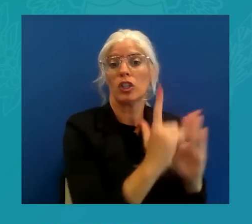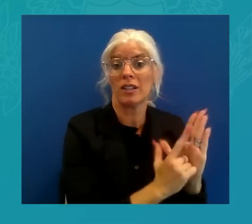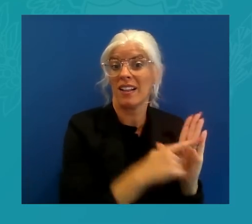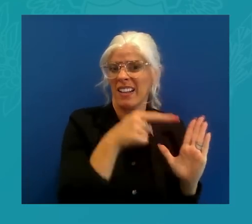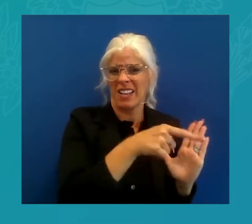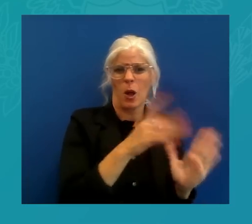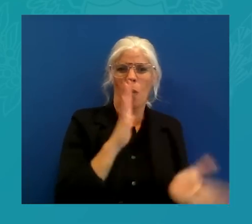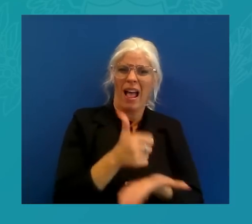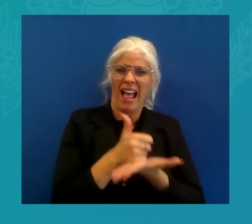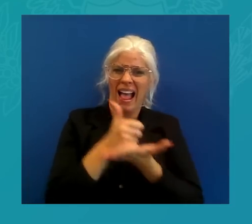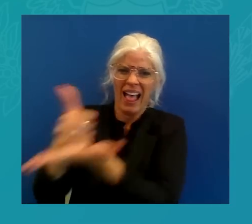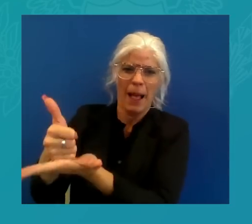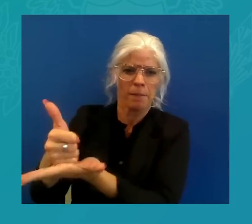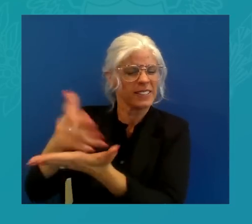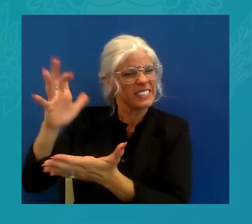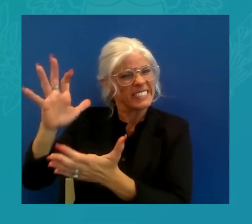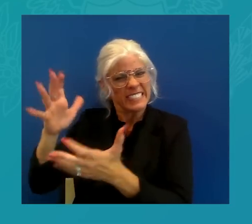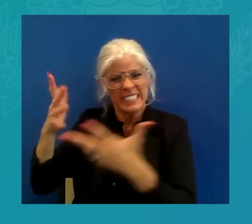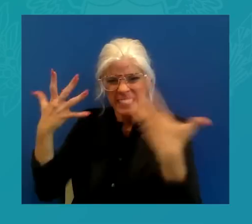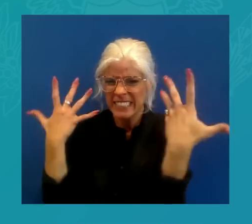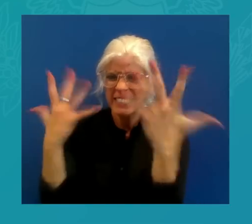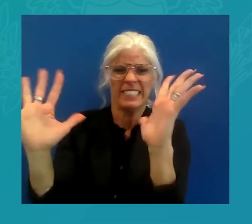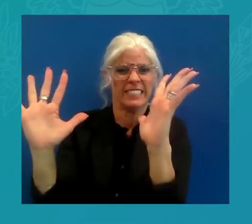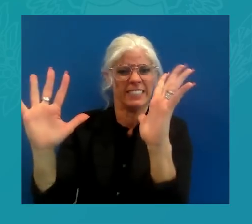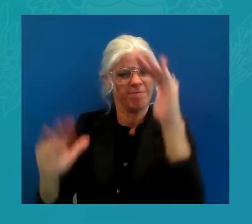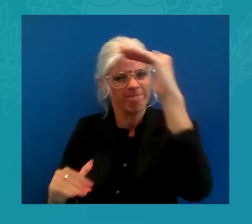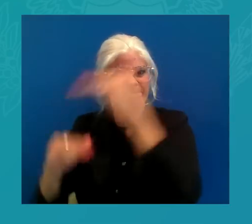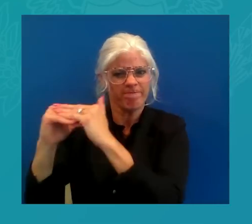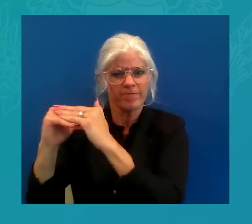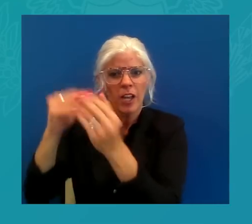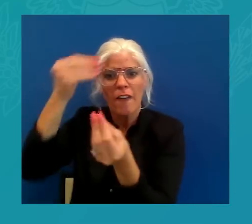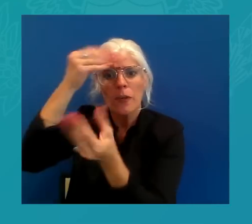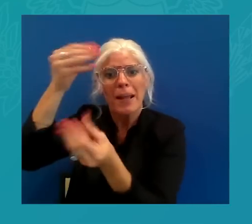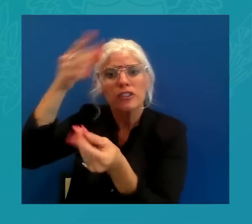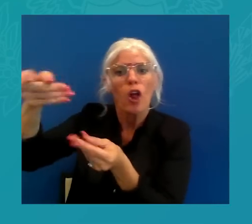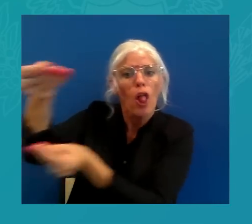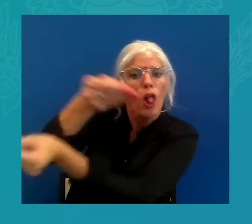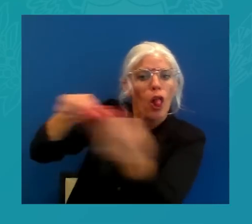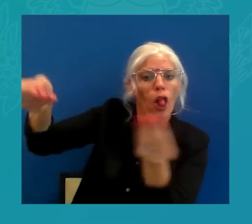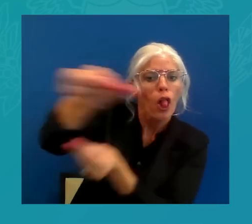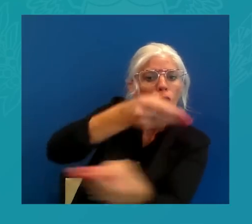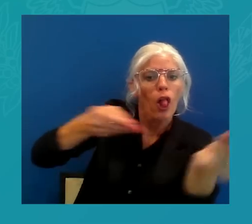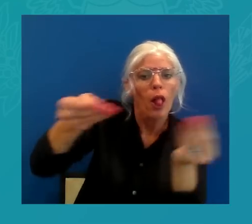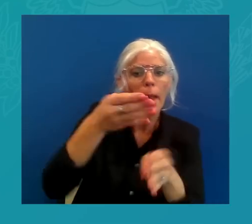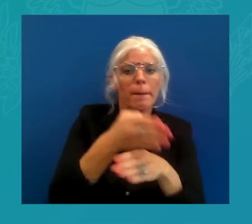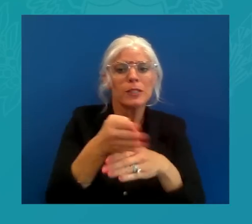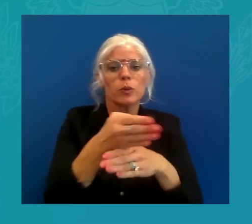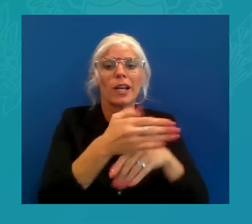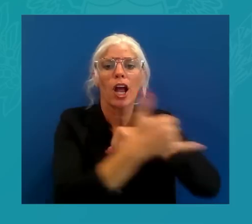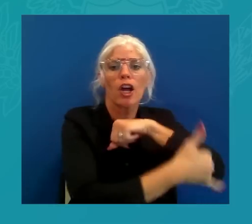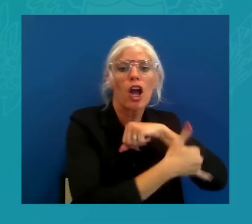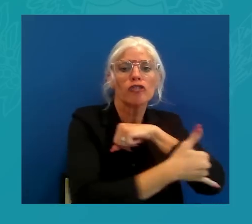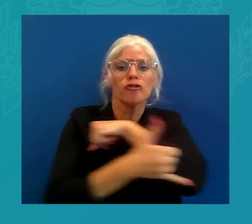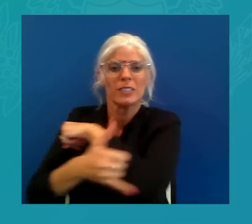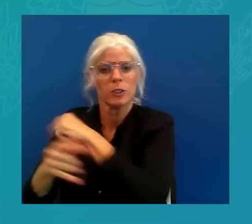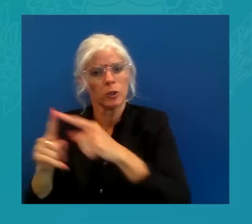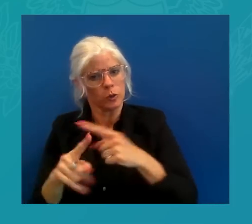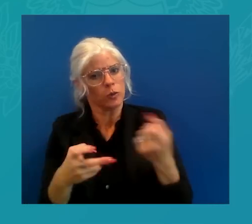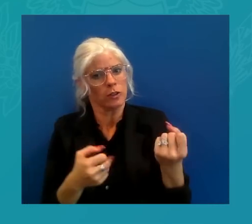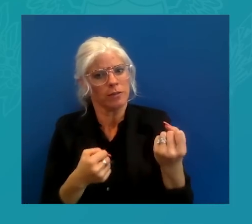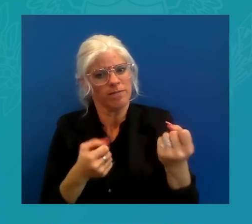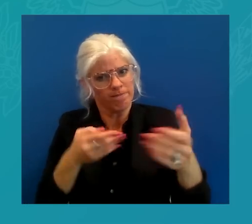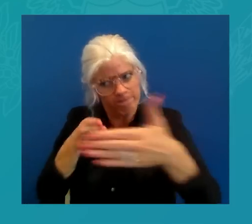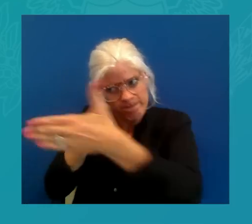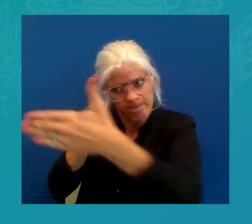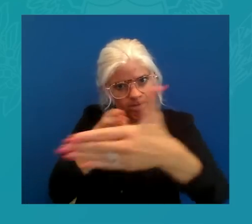sharing between our countries to support the prosecution of traffickers. This effort will be aided by the